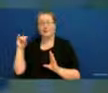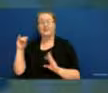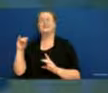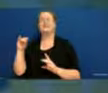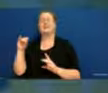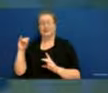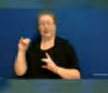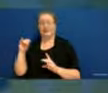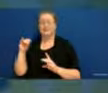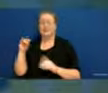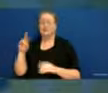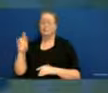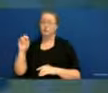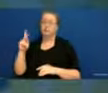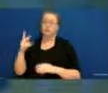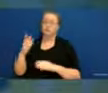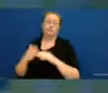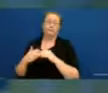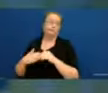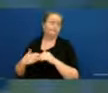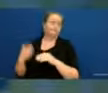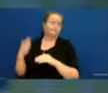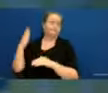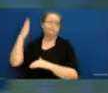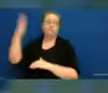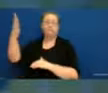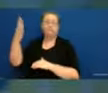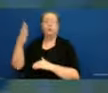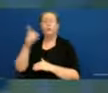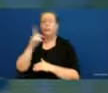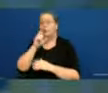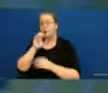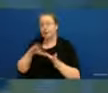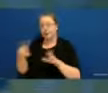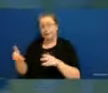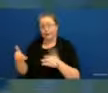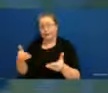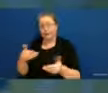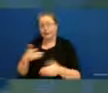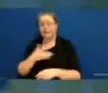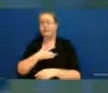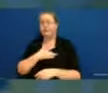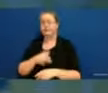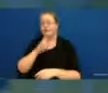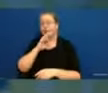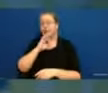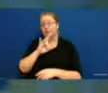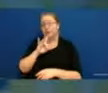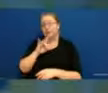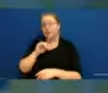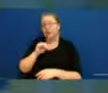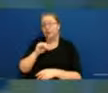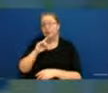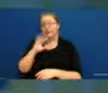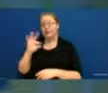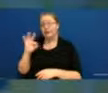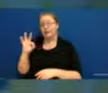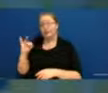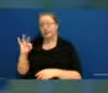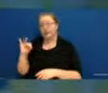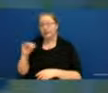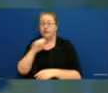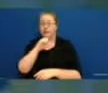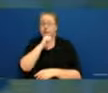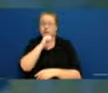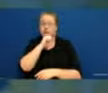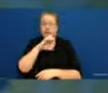age 70, the risk goes up dramatically, and most of our deaths have been in people who are in their 80s or 90s, our